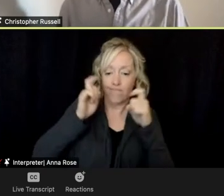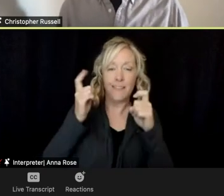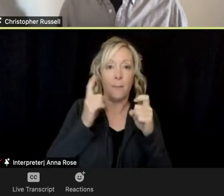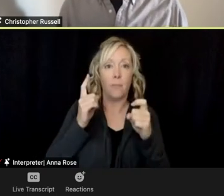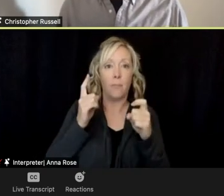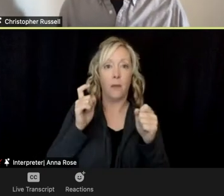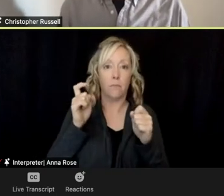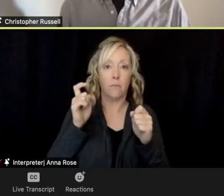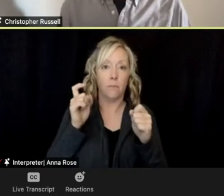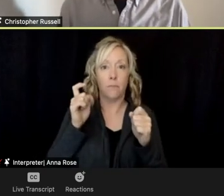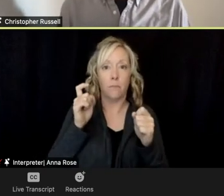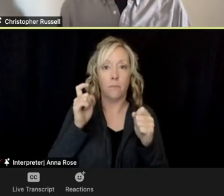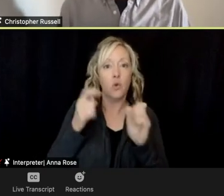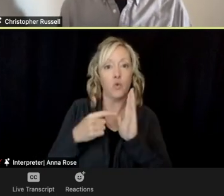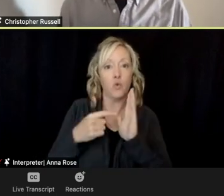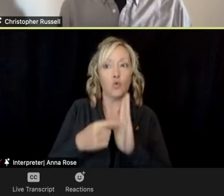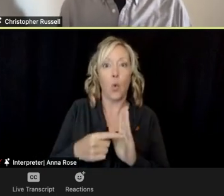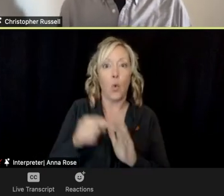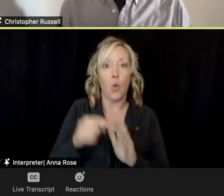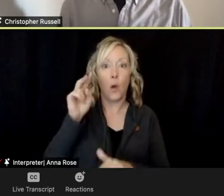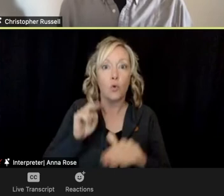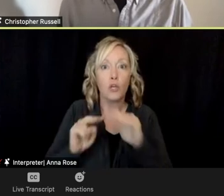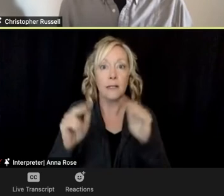it could be heart rate, it could be